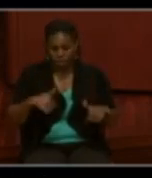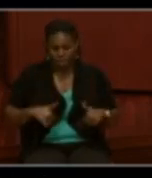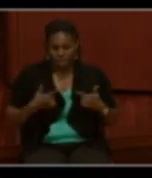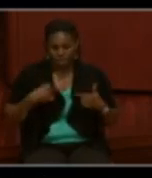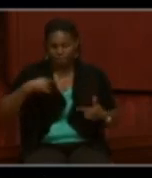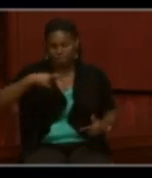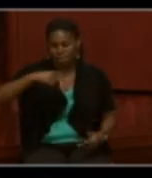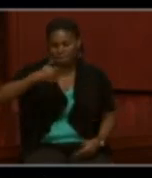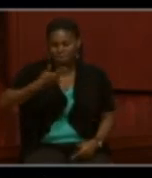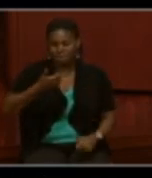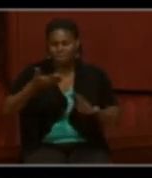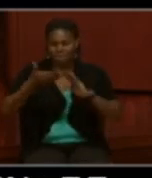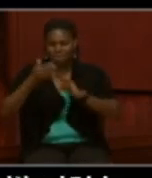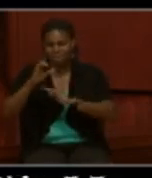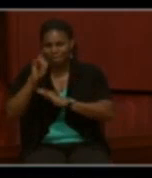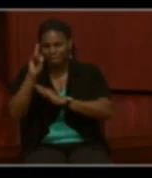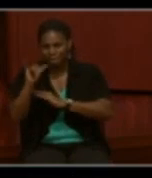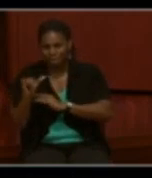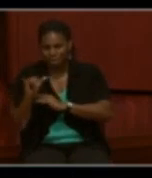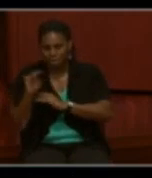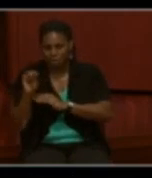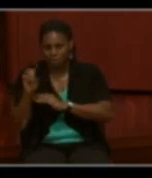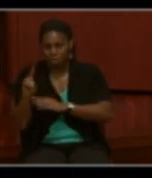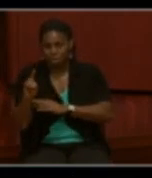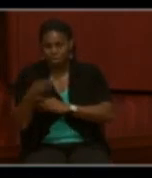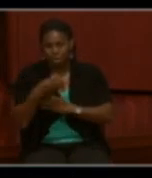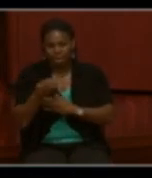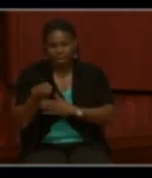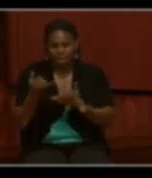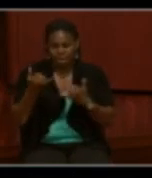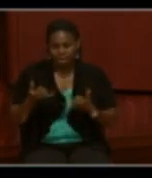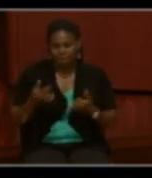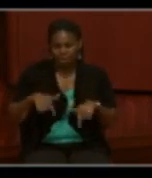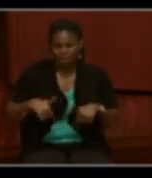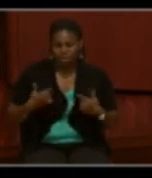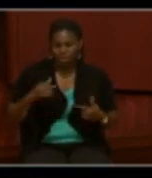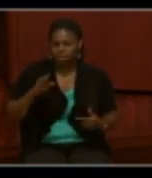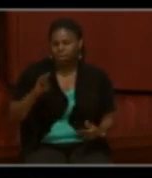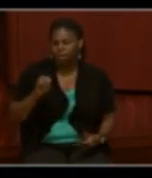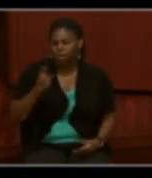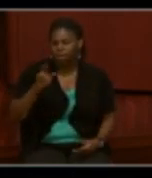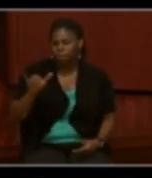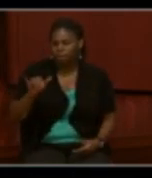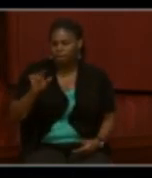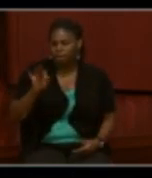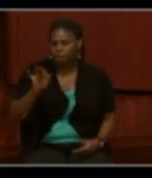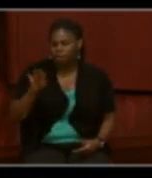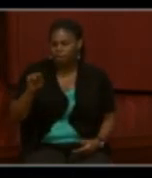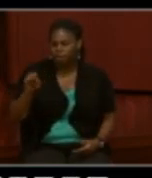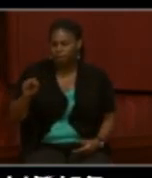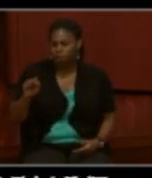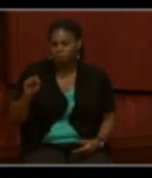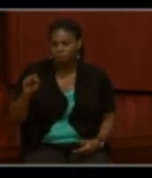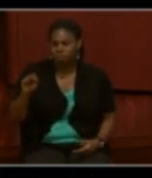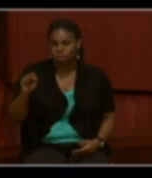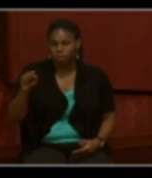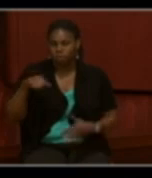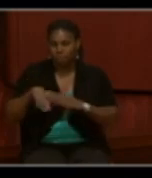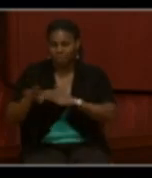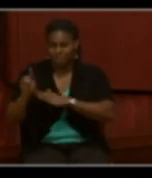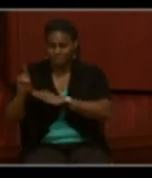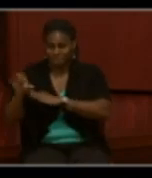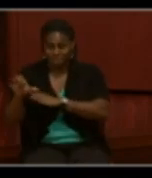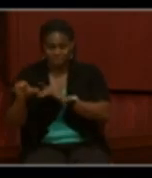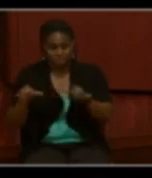County, Maryland, and his residence is Berry Farm at this time. So, you know, if he was born in Prince George County, Maryland,